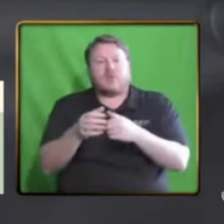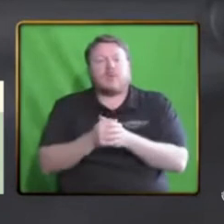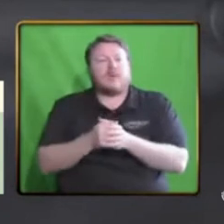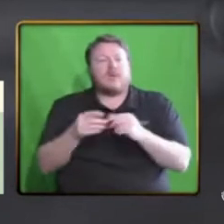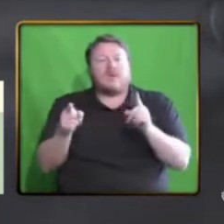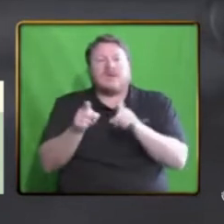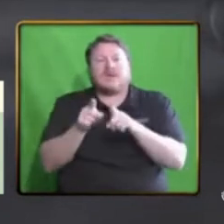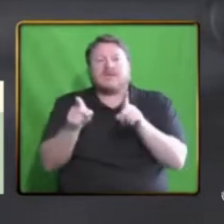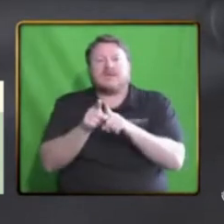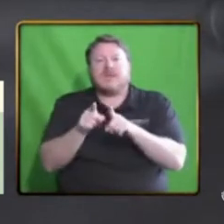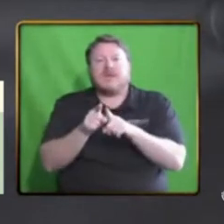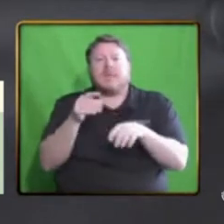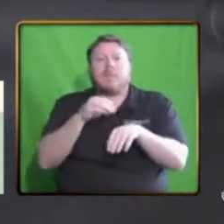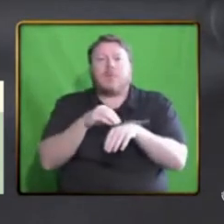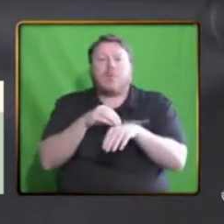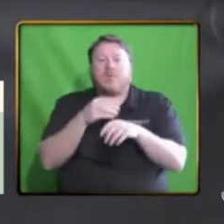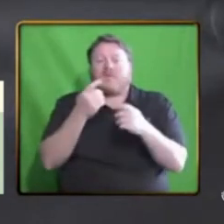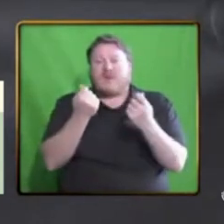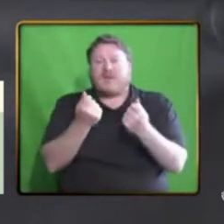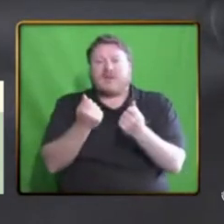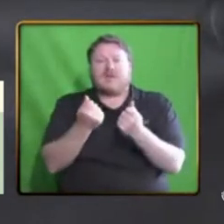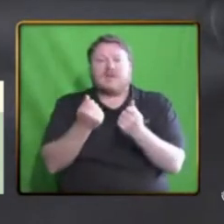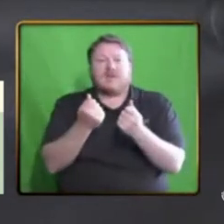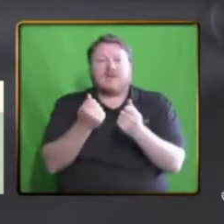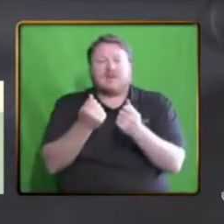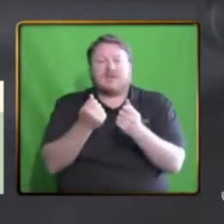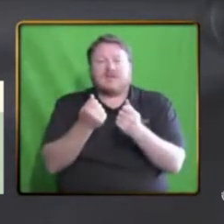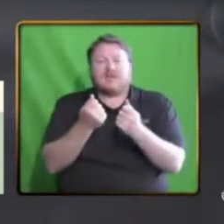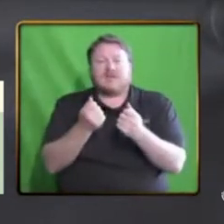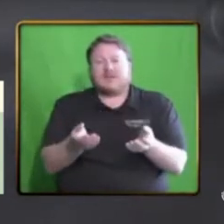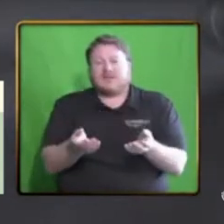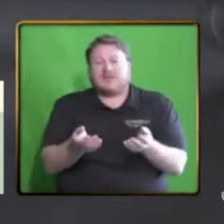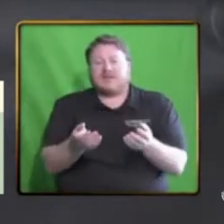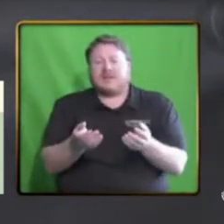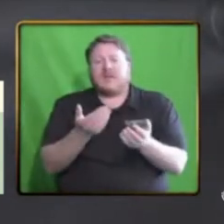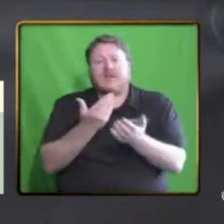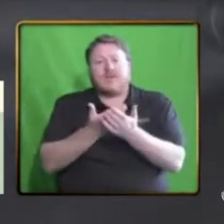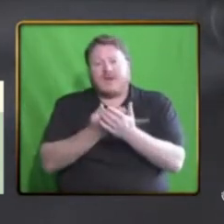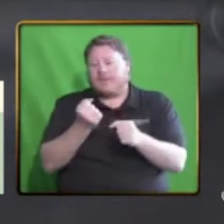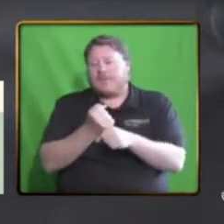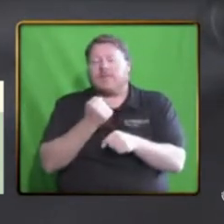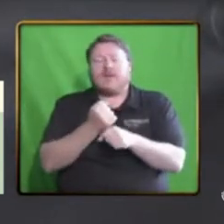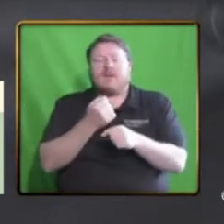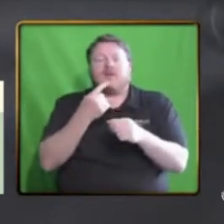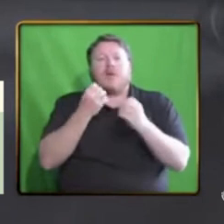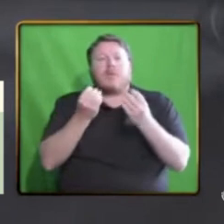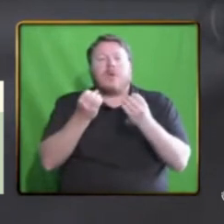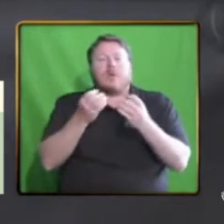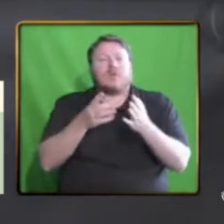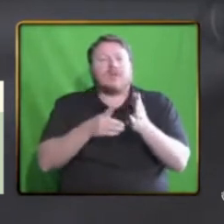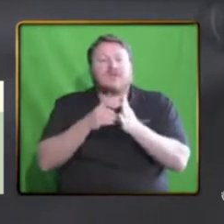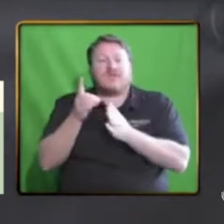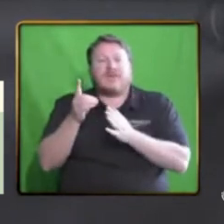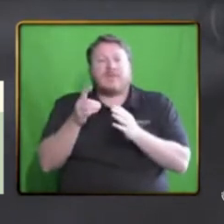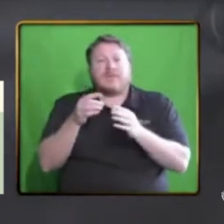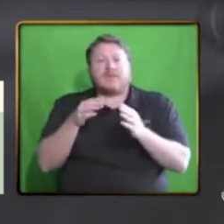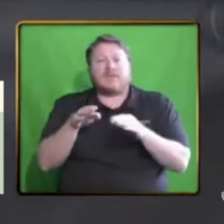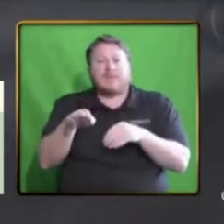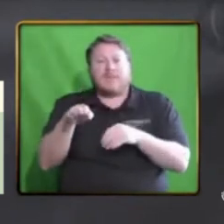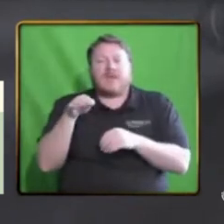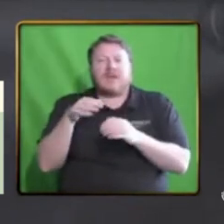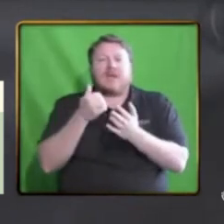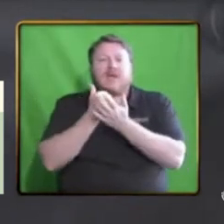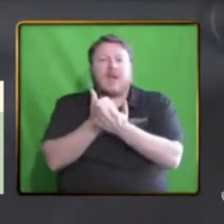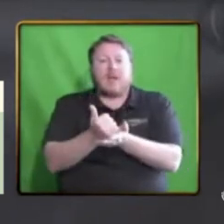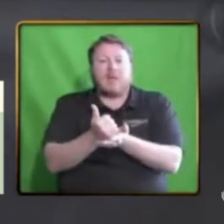mobilizing more financing and multilateral development banks to help